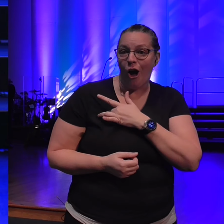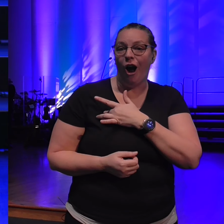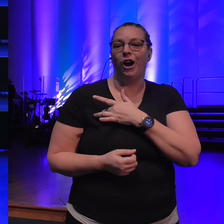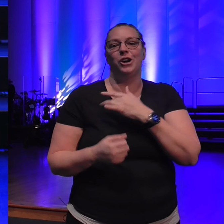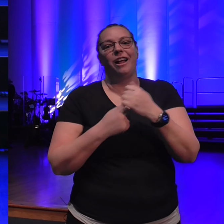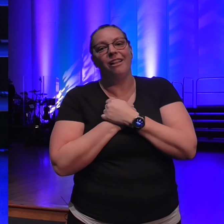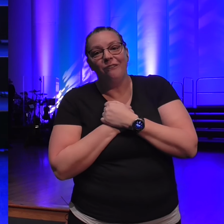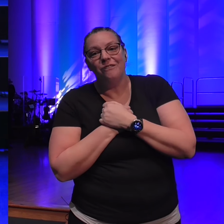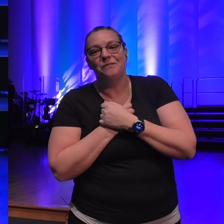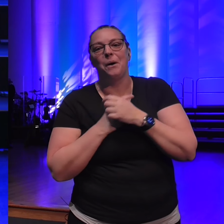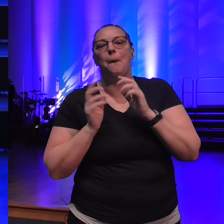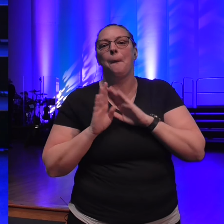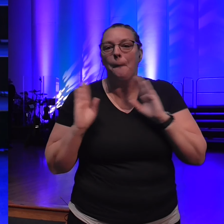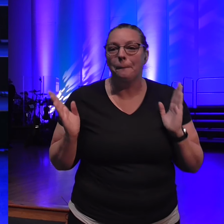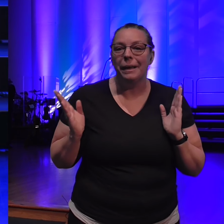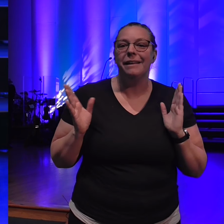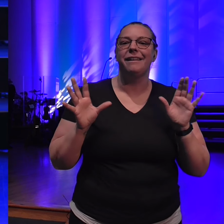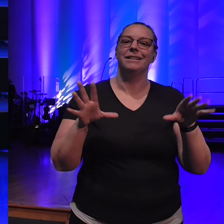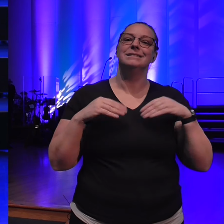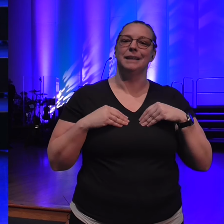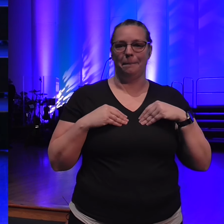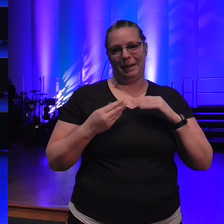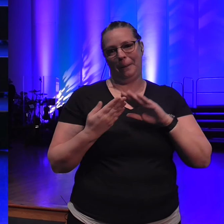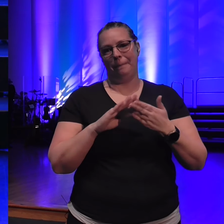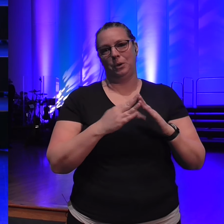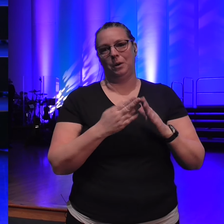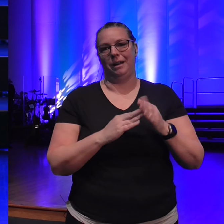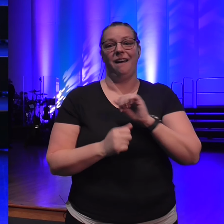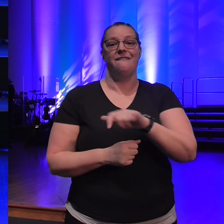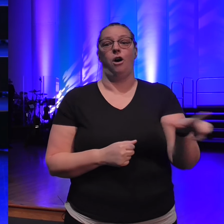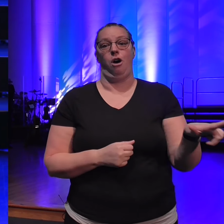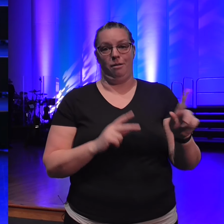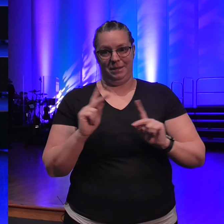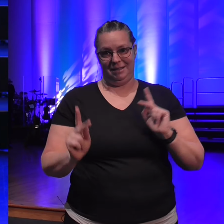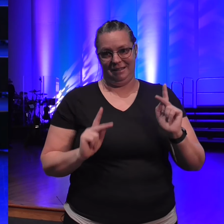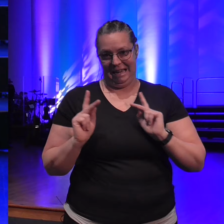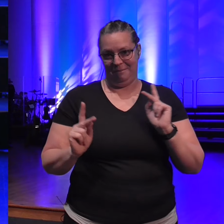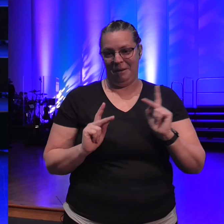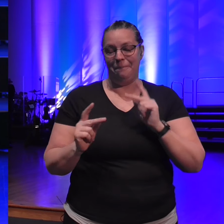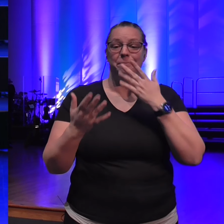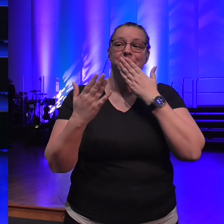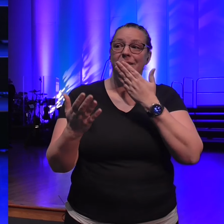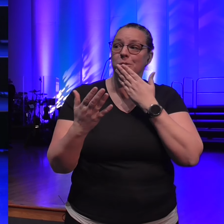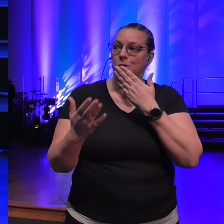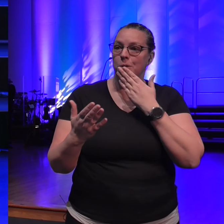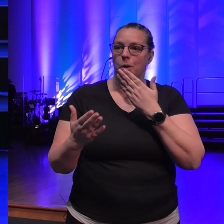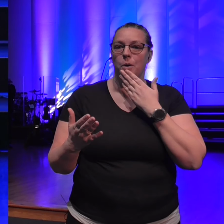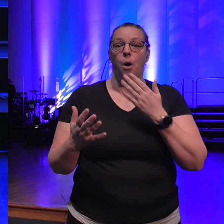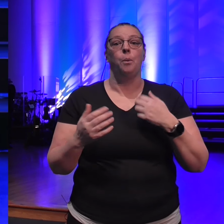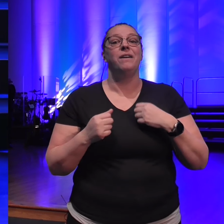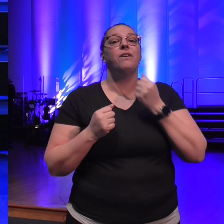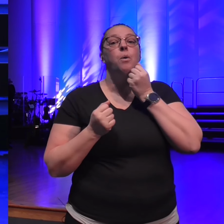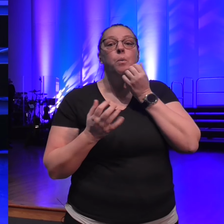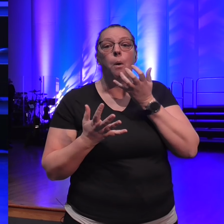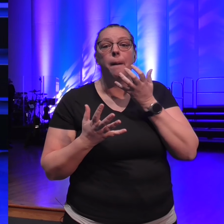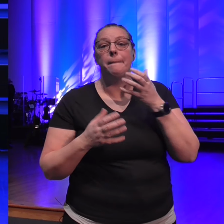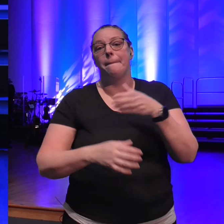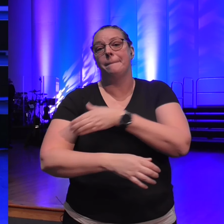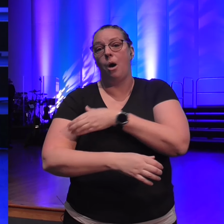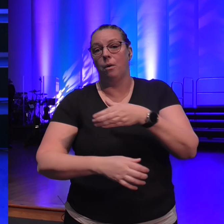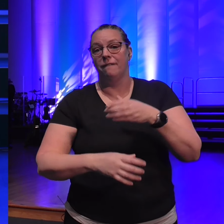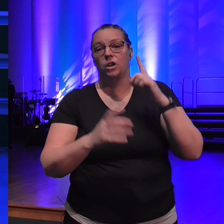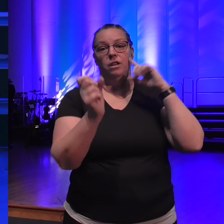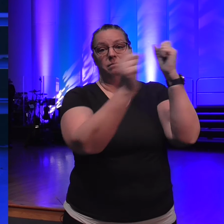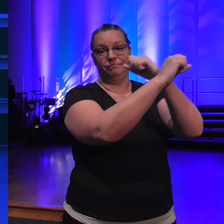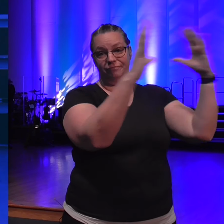loving, open, and accepting community of all people. So thank you so much for being here. And we have a very warm, powerful vision and mission